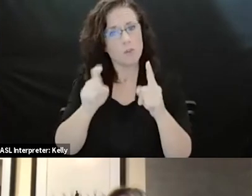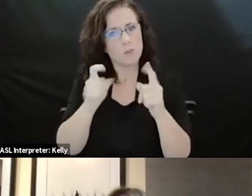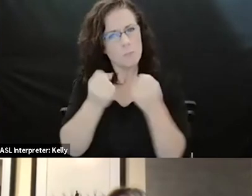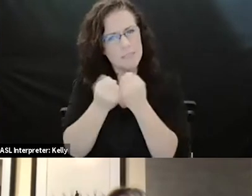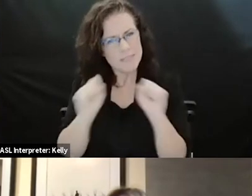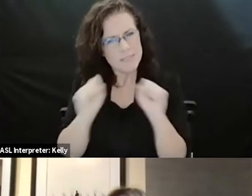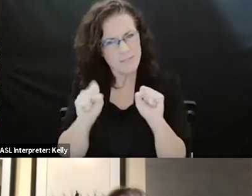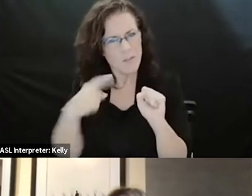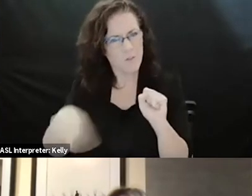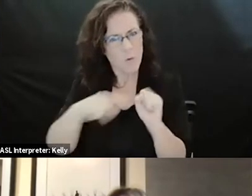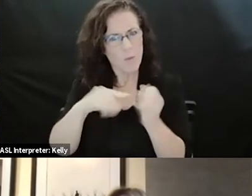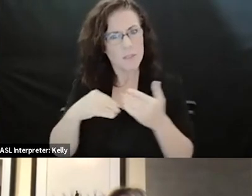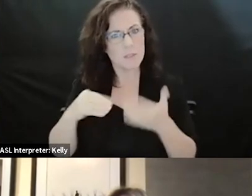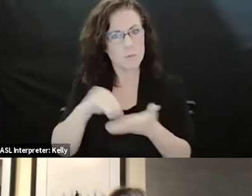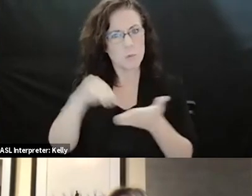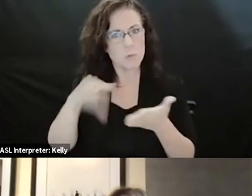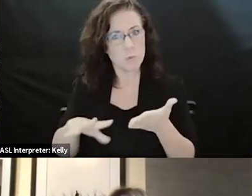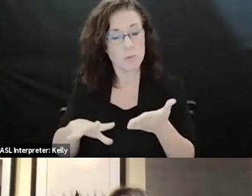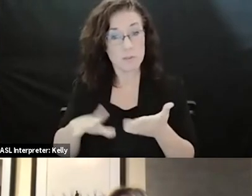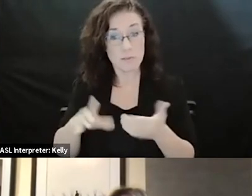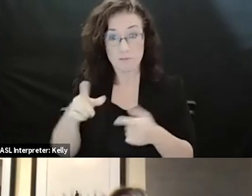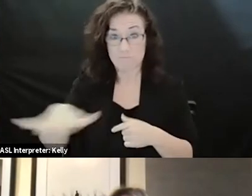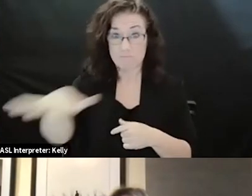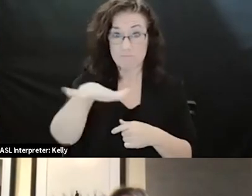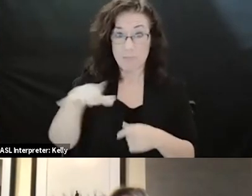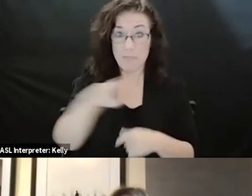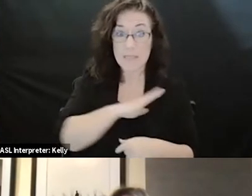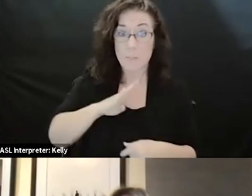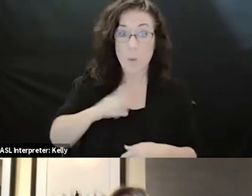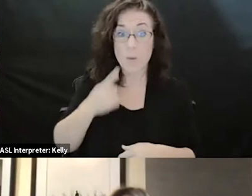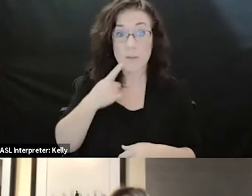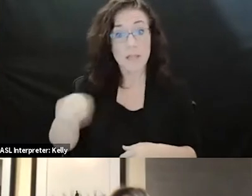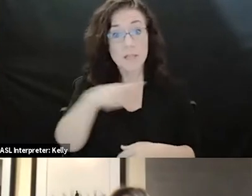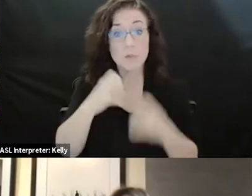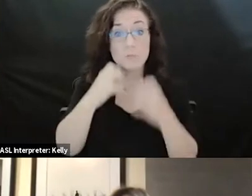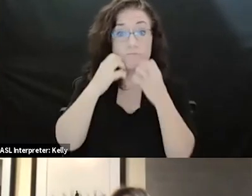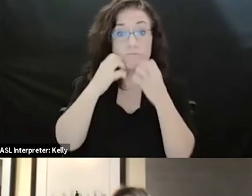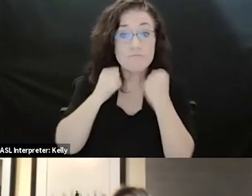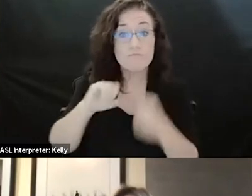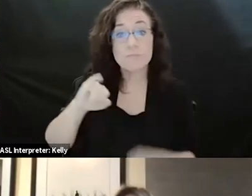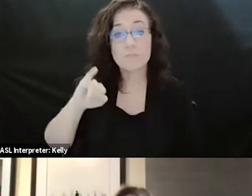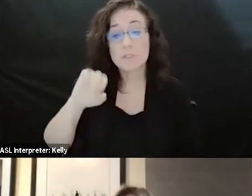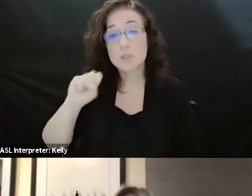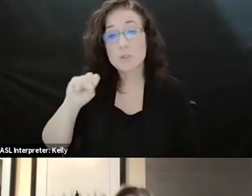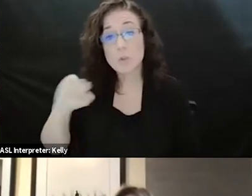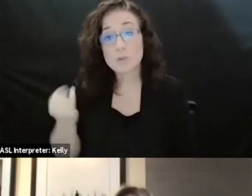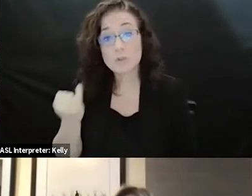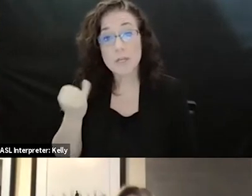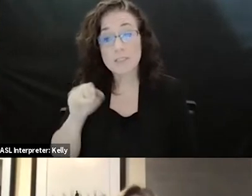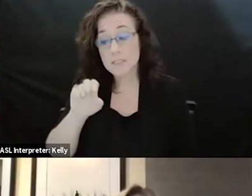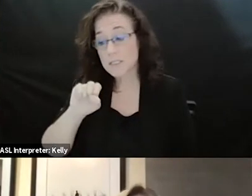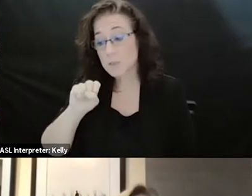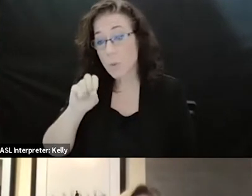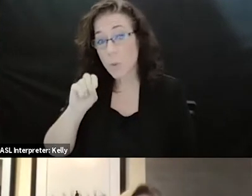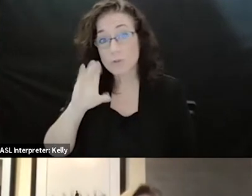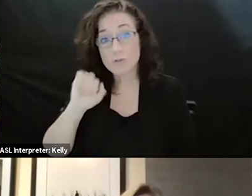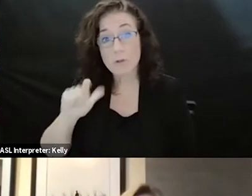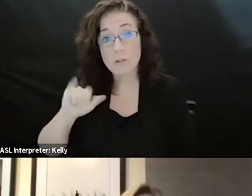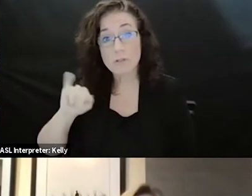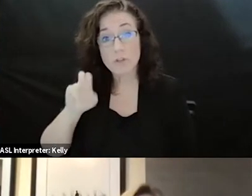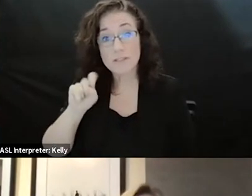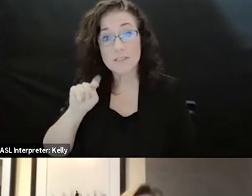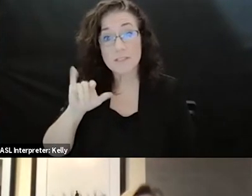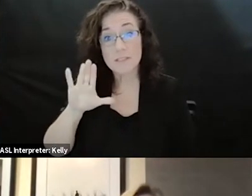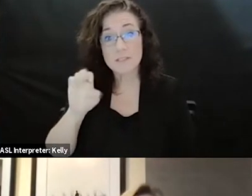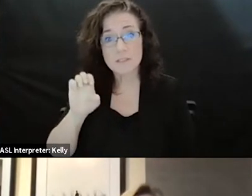you are so concerned with social justice what about the justice for people that are put potentially in harm's way with